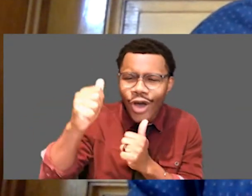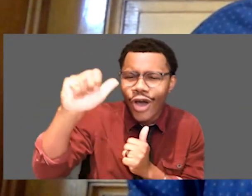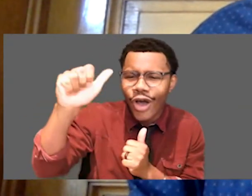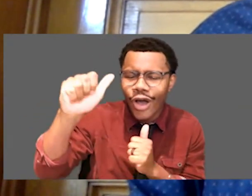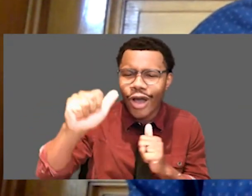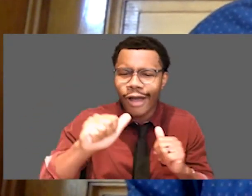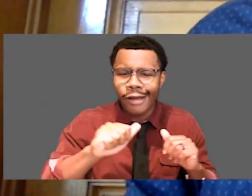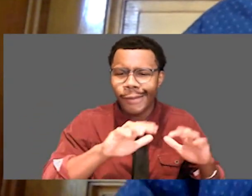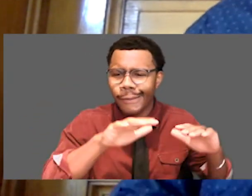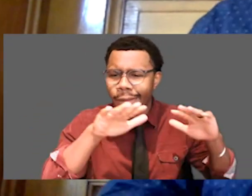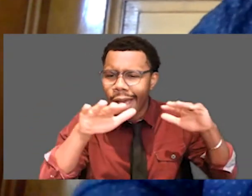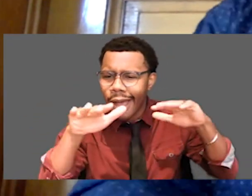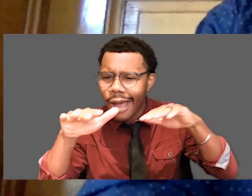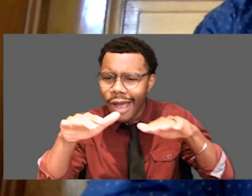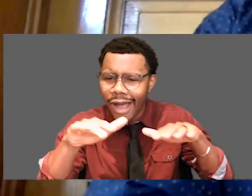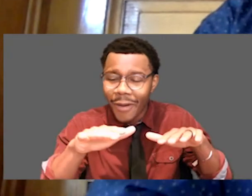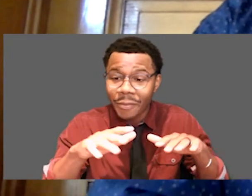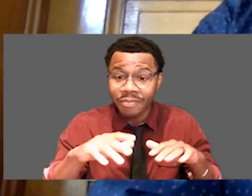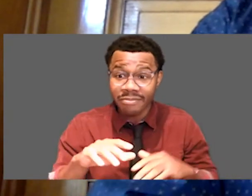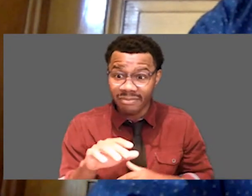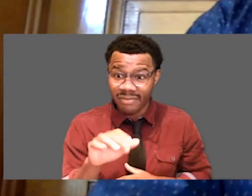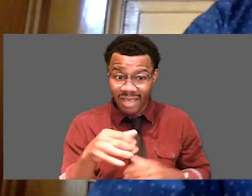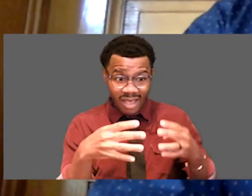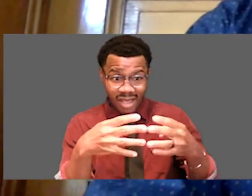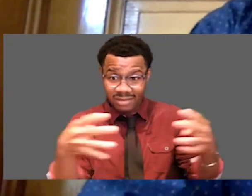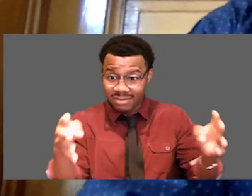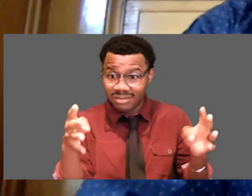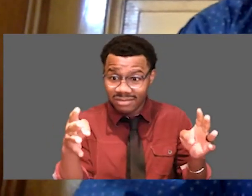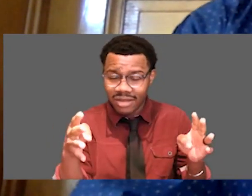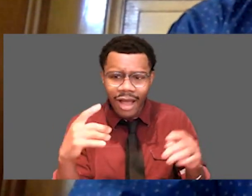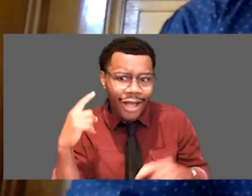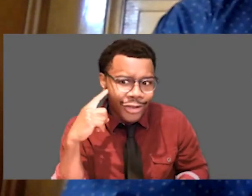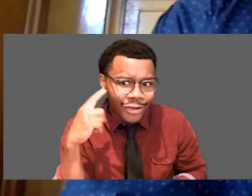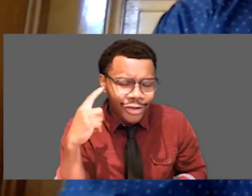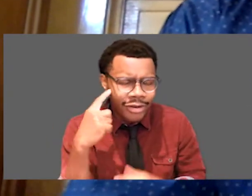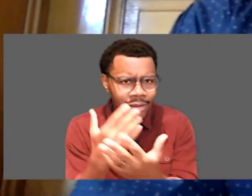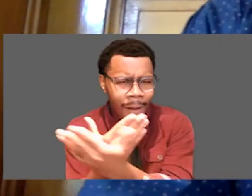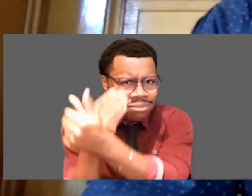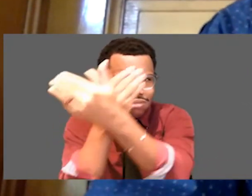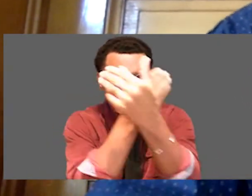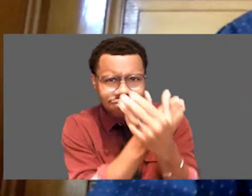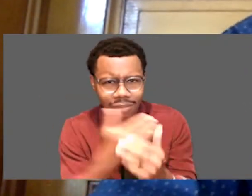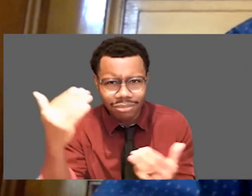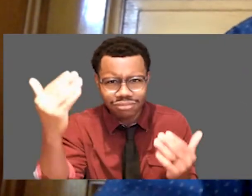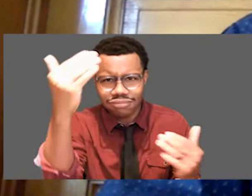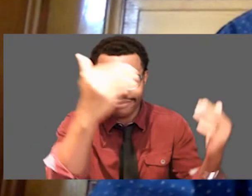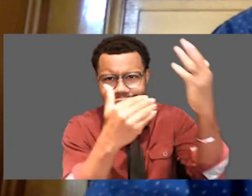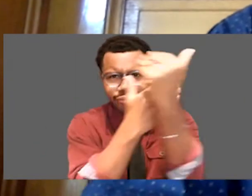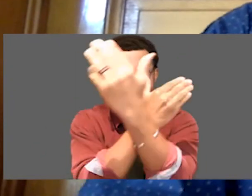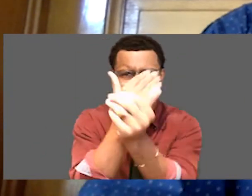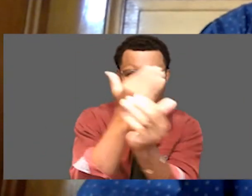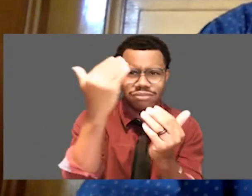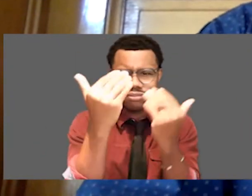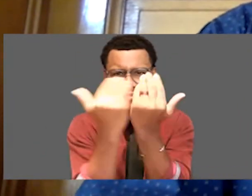could hear the hypnotic whispers of 1,000 wings beating against their neighbors and chicken wire cage until they